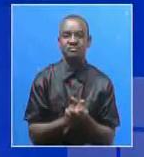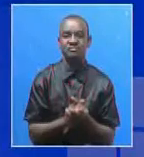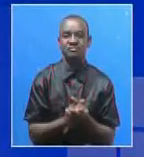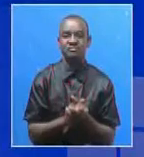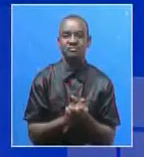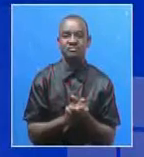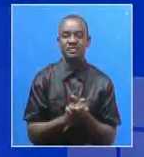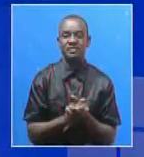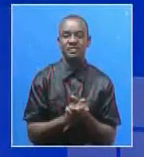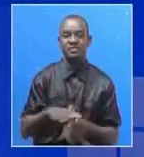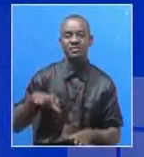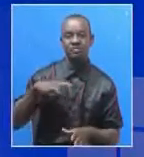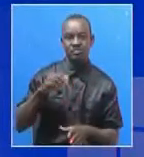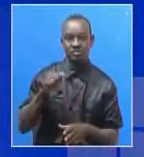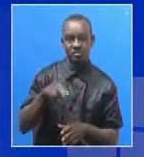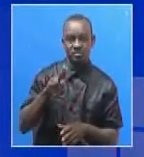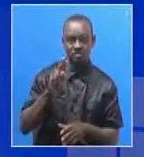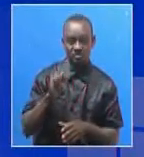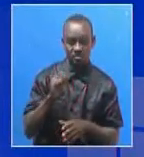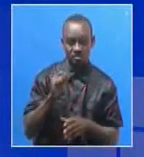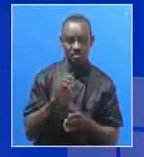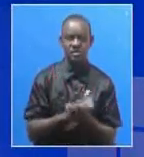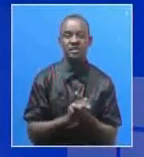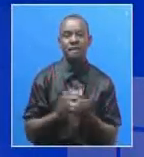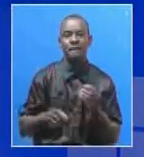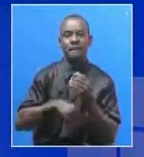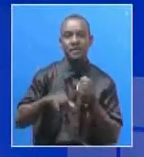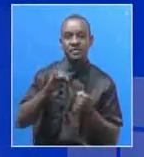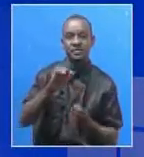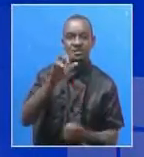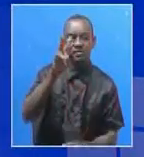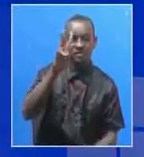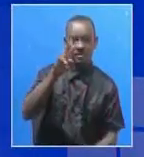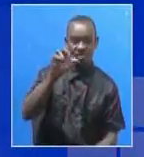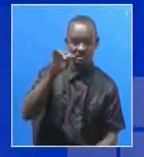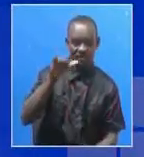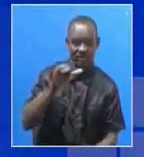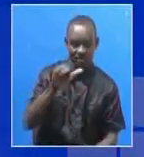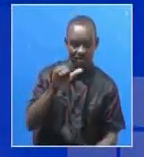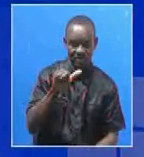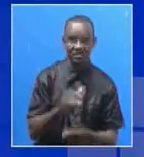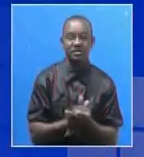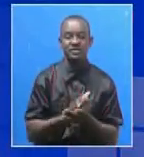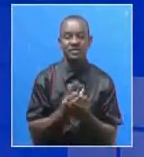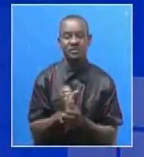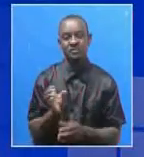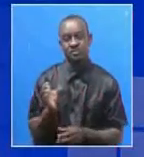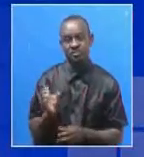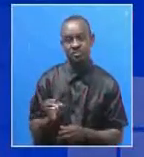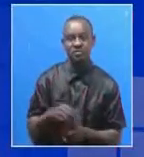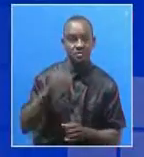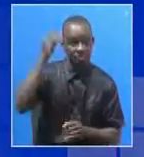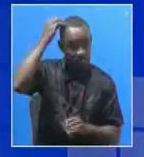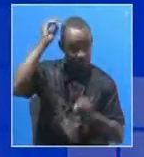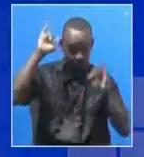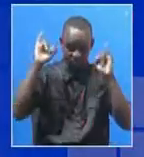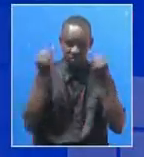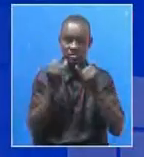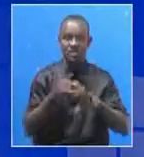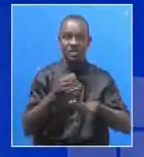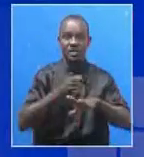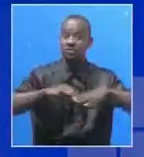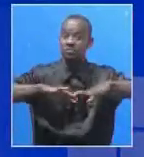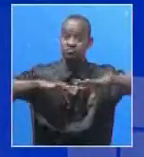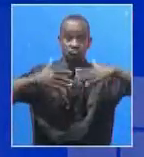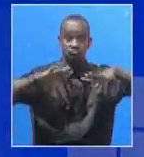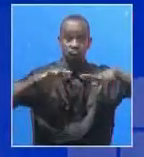The head of the UN Refugee Agency in the Ivory Coast says parts of that country's main city of Abidjan resemble a war zone.